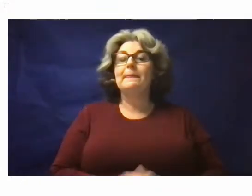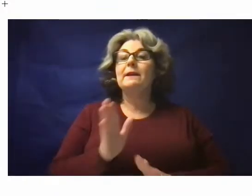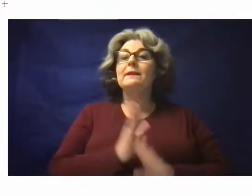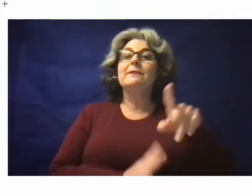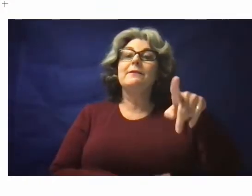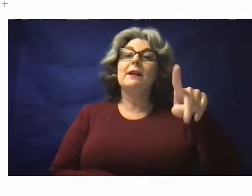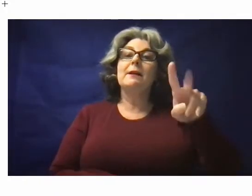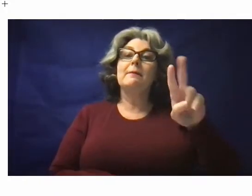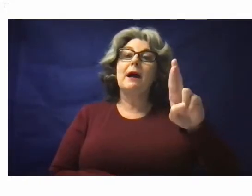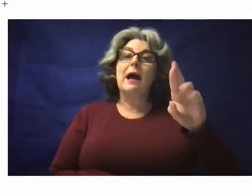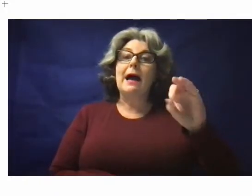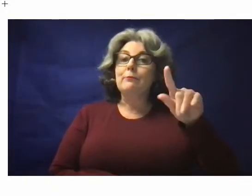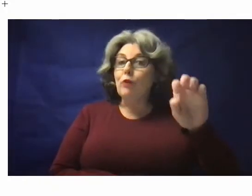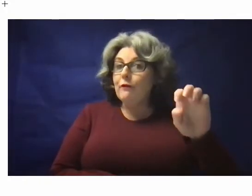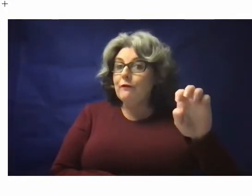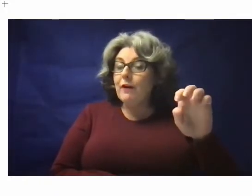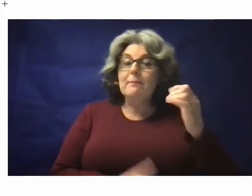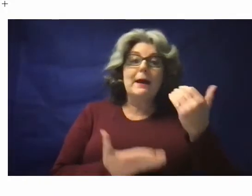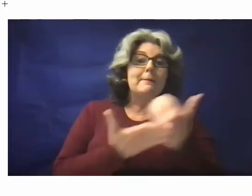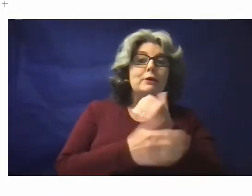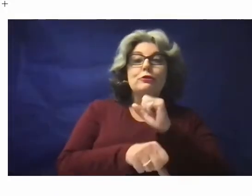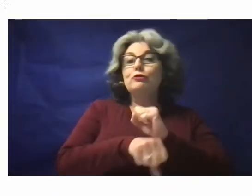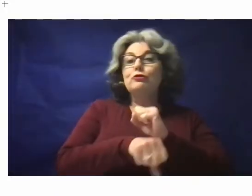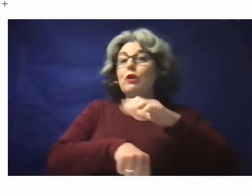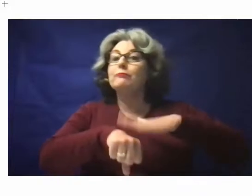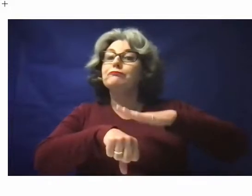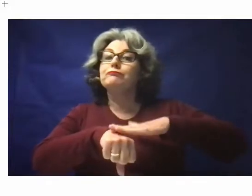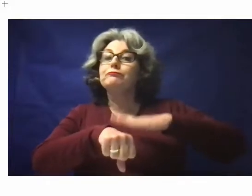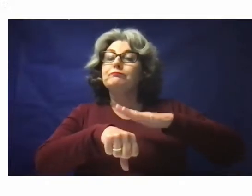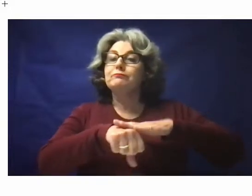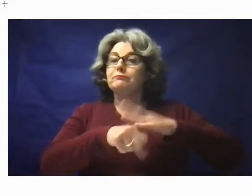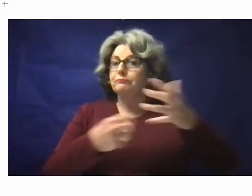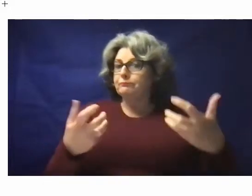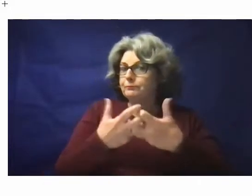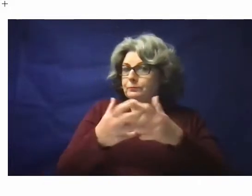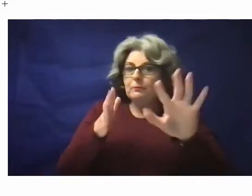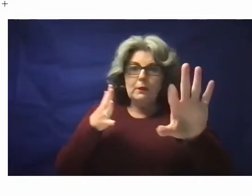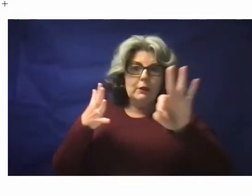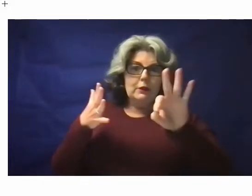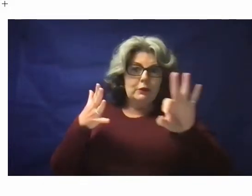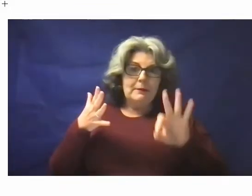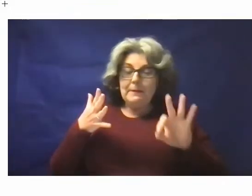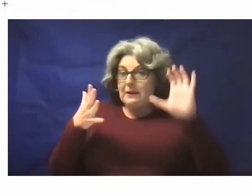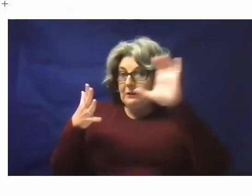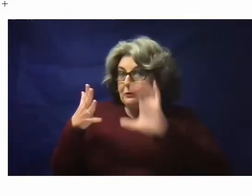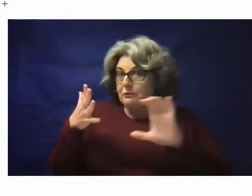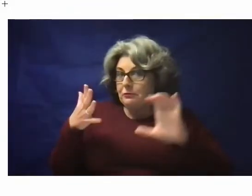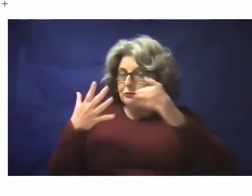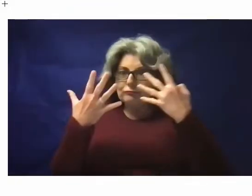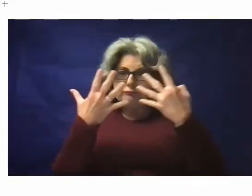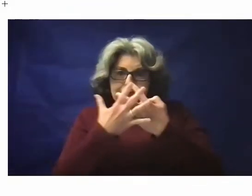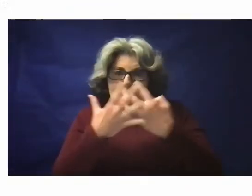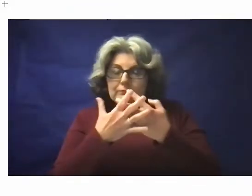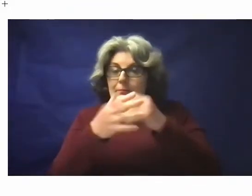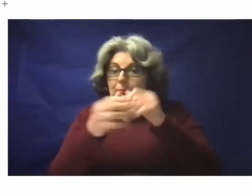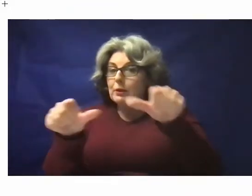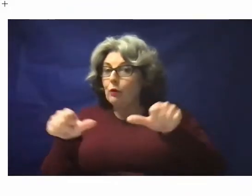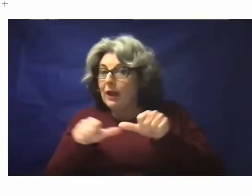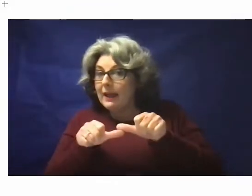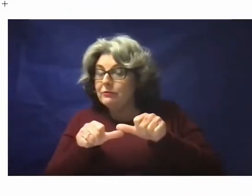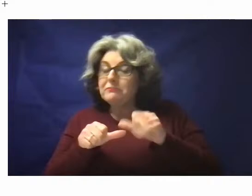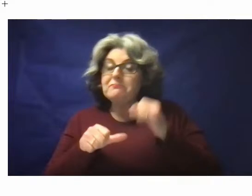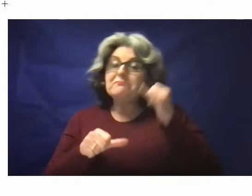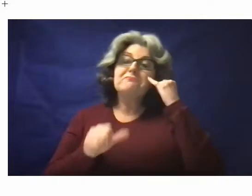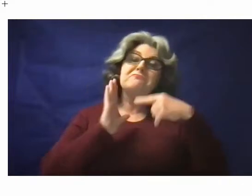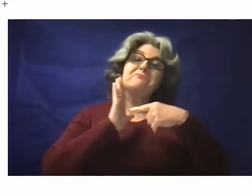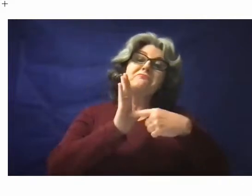job alerts. So with job alerts in your profile, you can select your search filters, such as locations. So for example, if you're